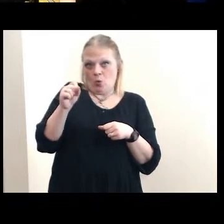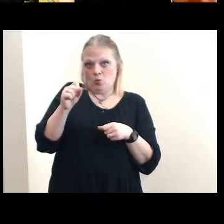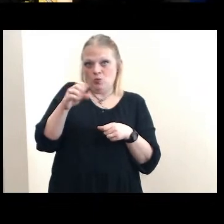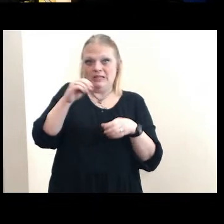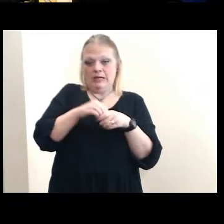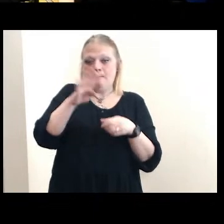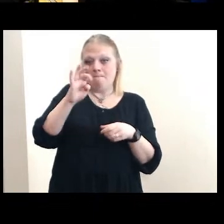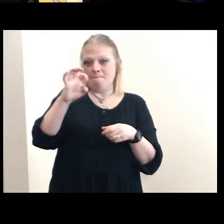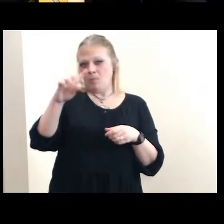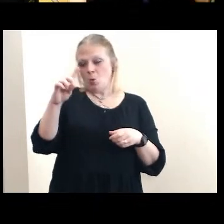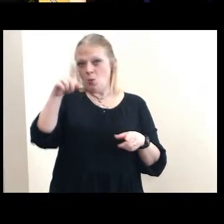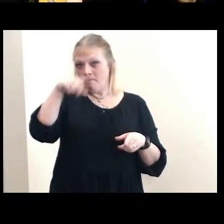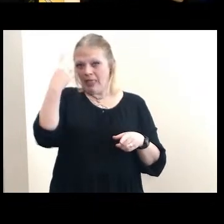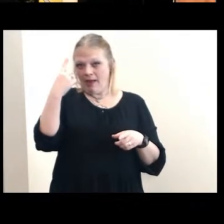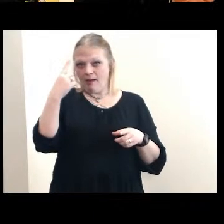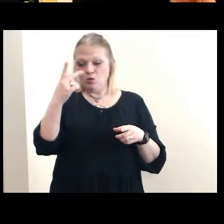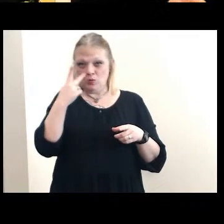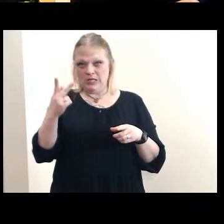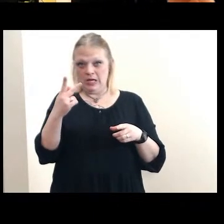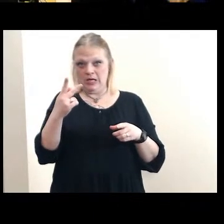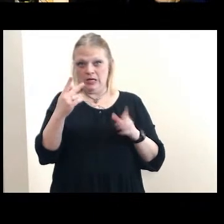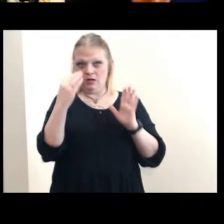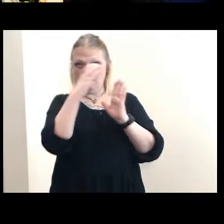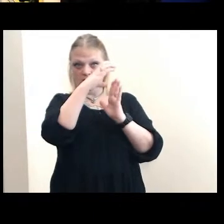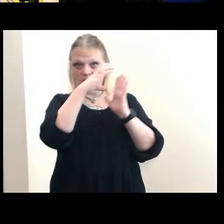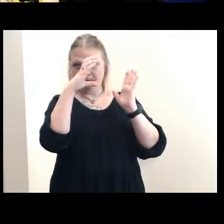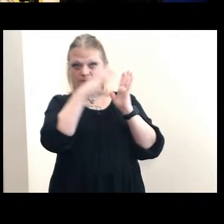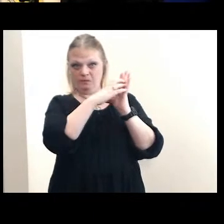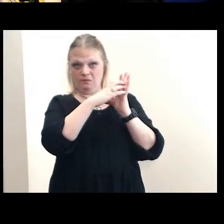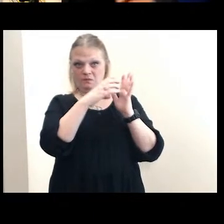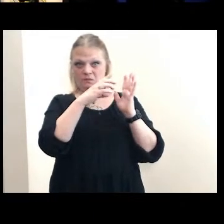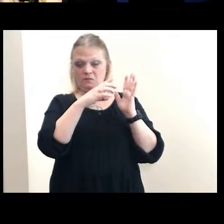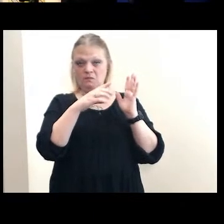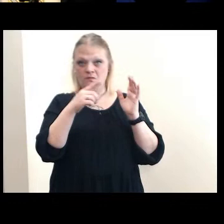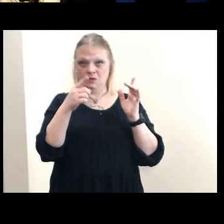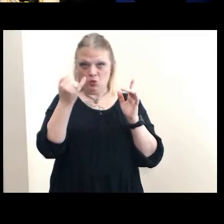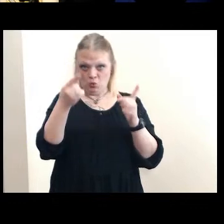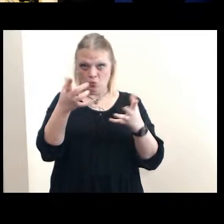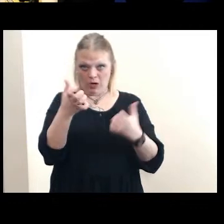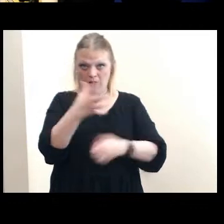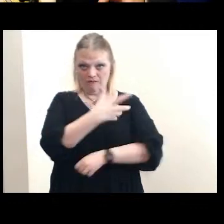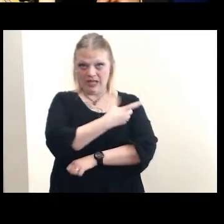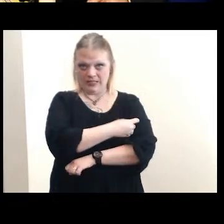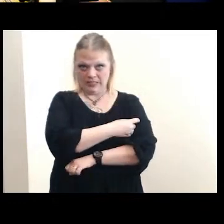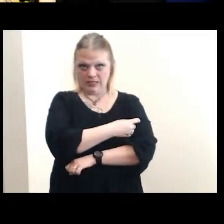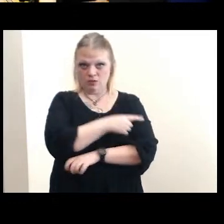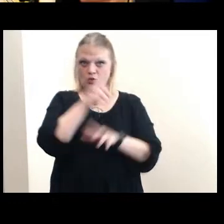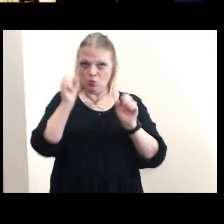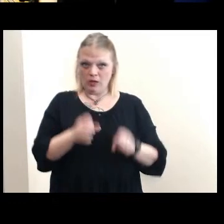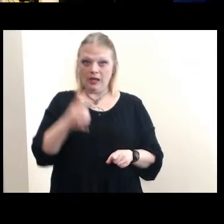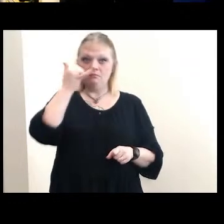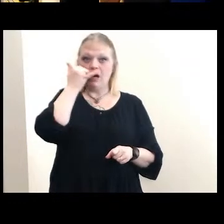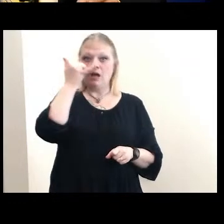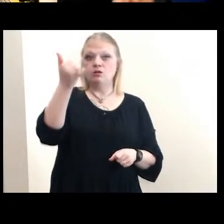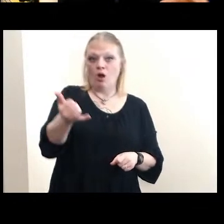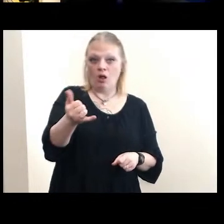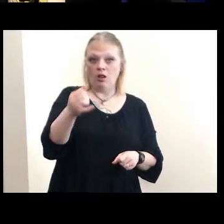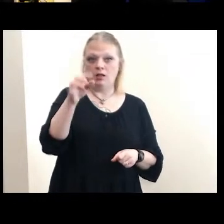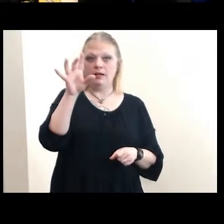see on the screen, and you want a vaccine, you can get it by calling